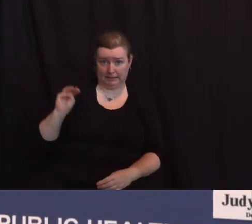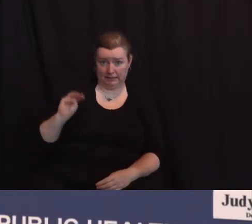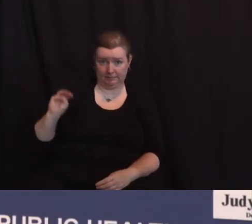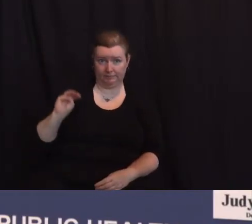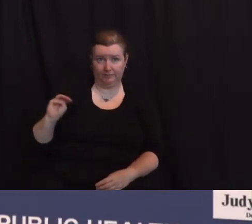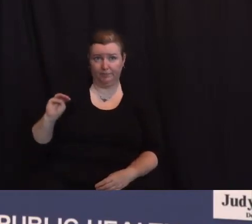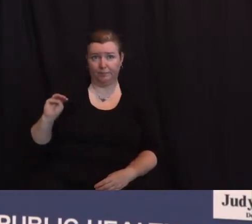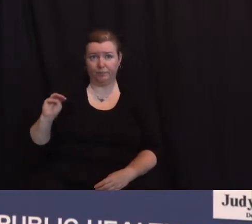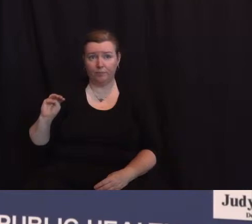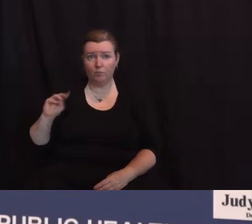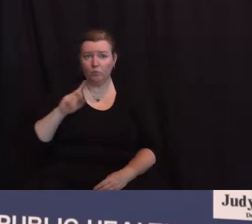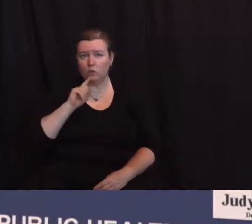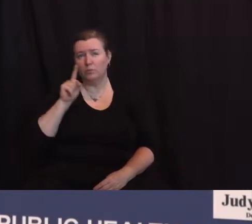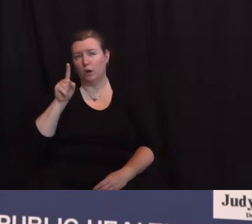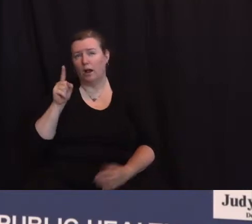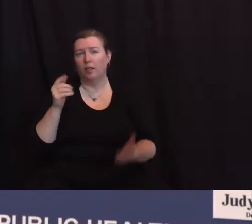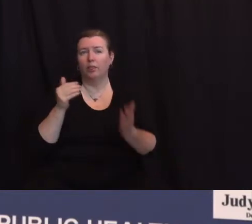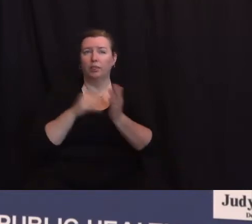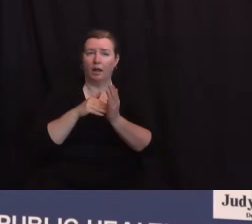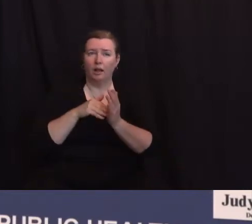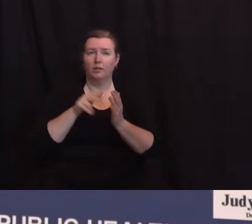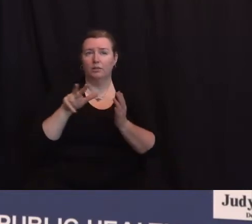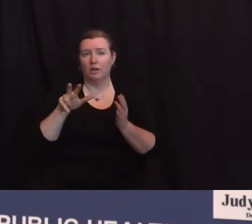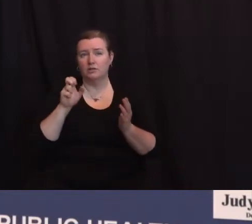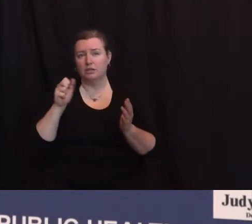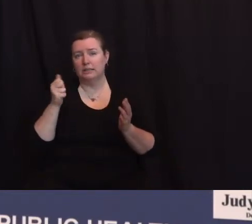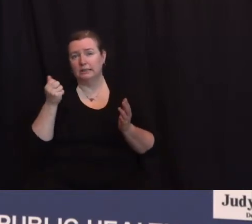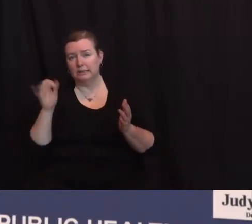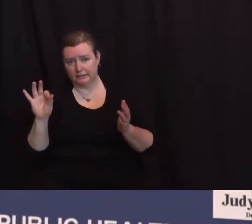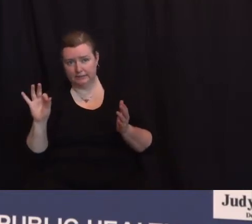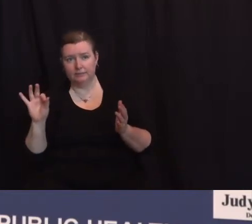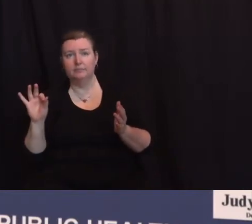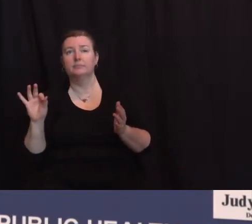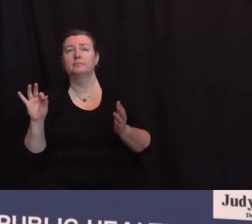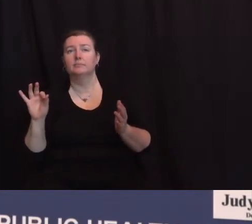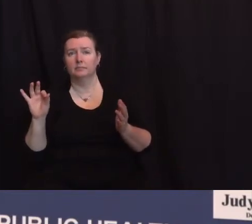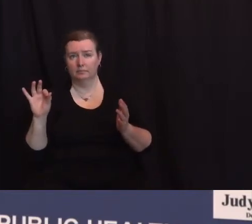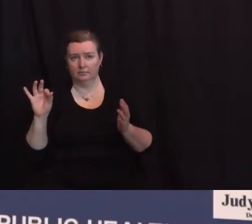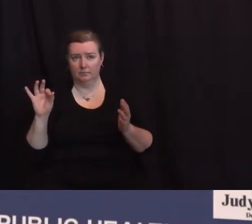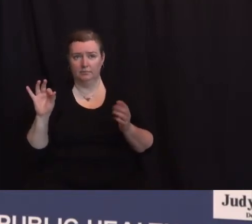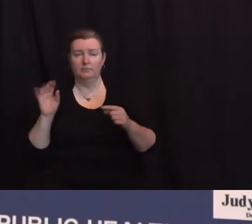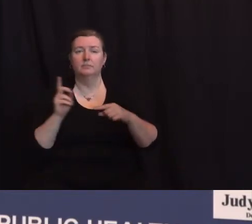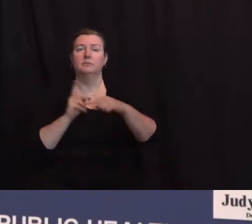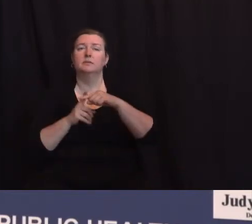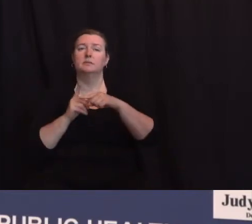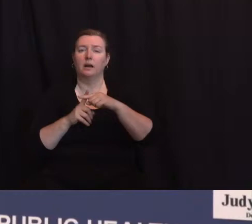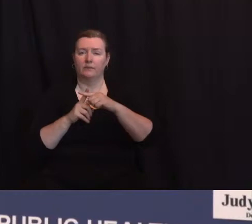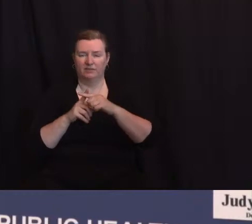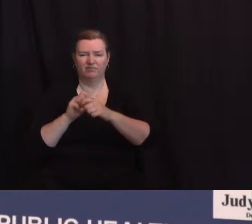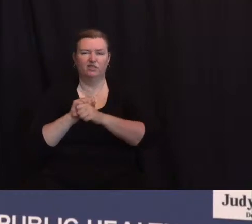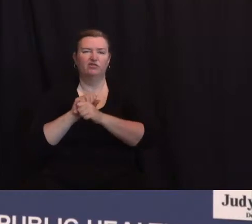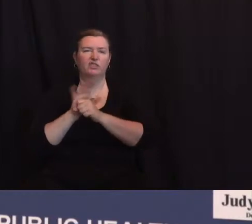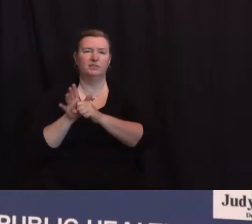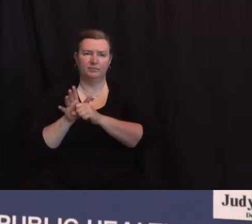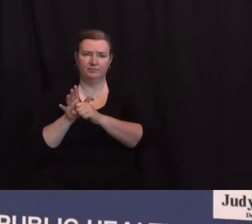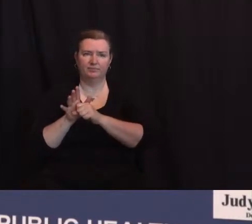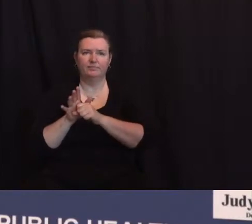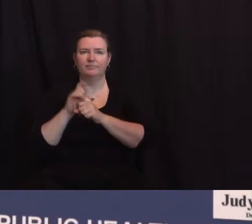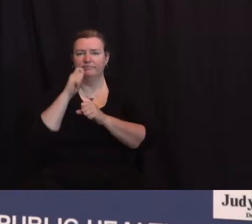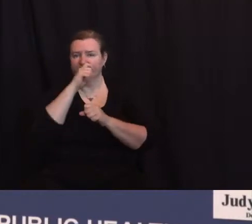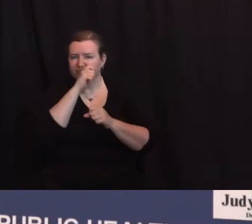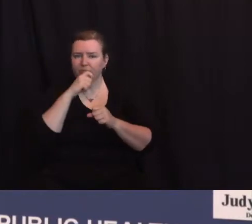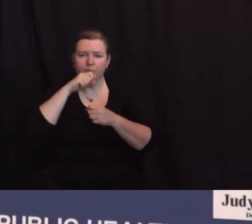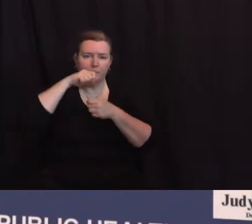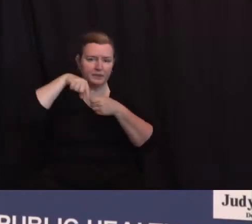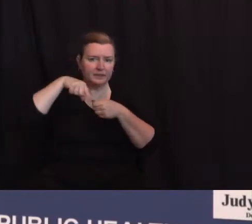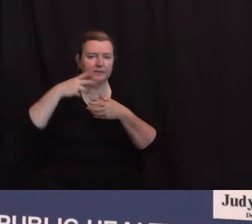1,319, or 0.06%, tested positive for SARS-CoV-2, the virus that causes COVID-19.